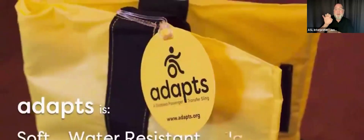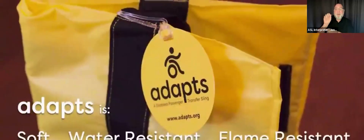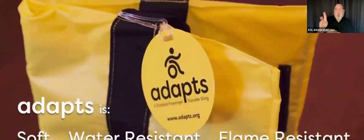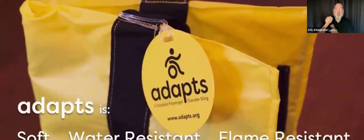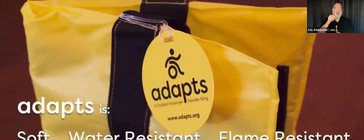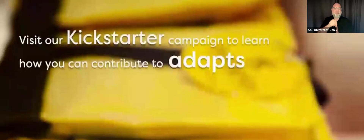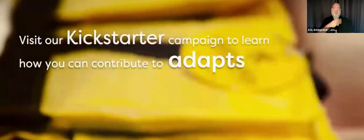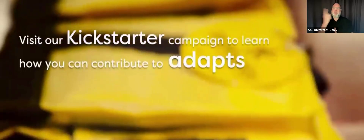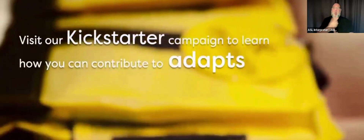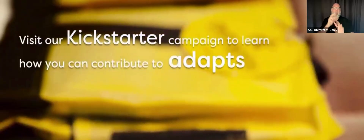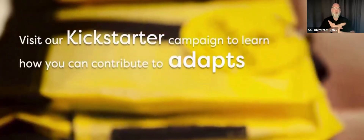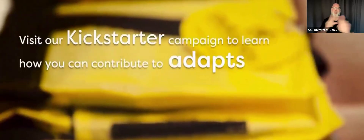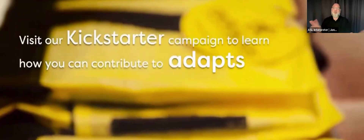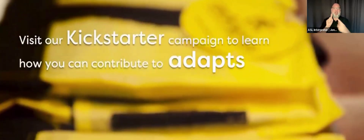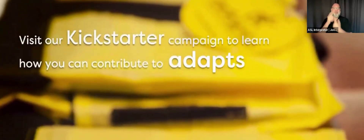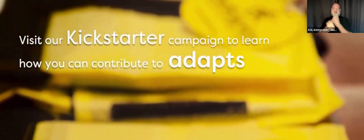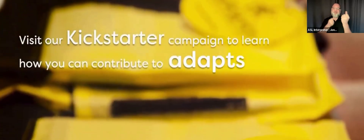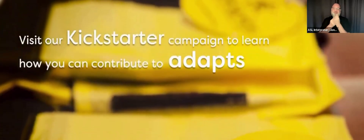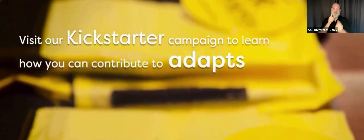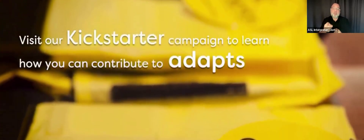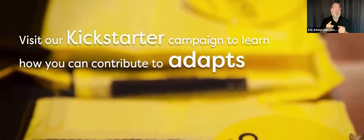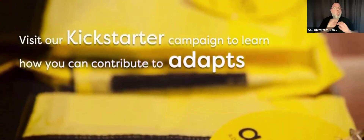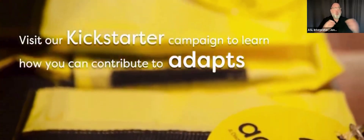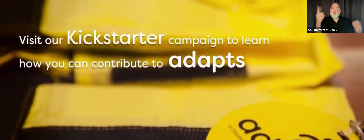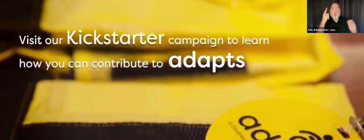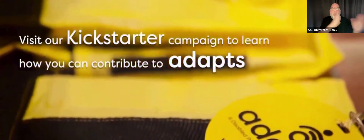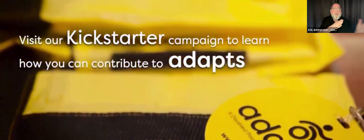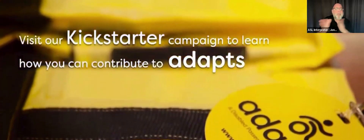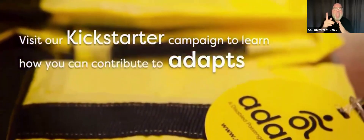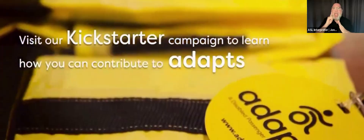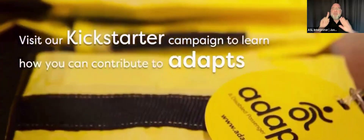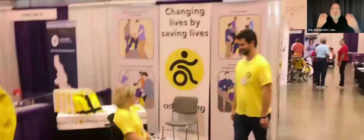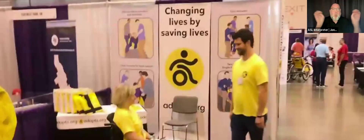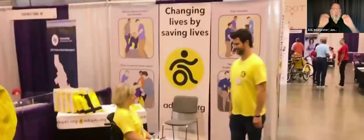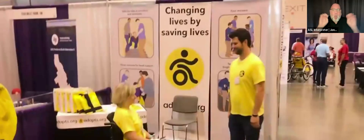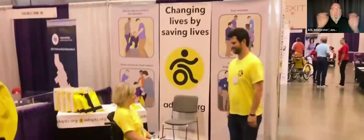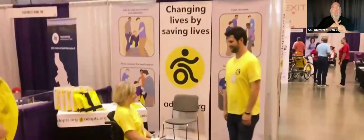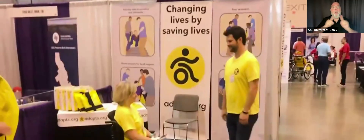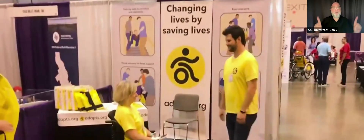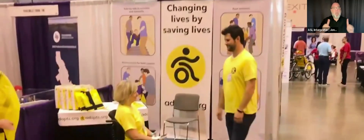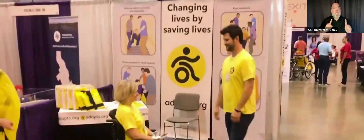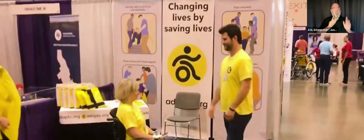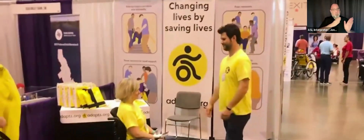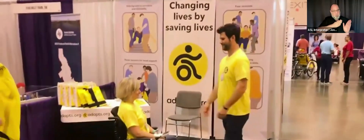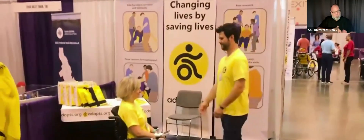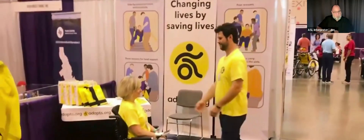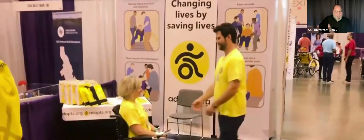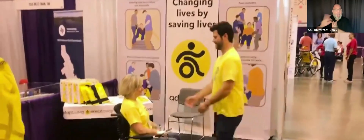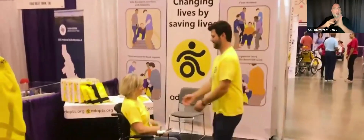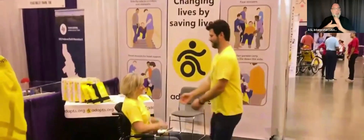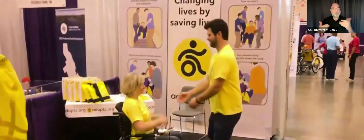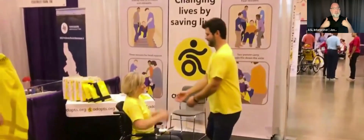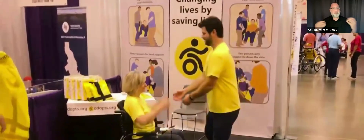takeoff. And while no one plans for emergencies, being prepared is part of being empowered. ADAPTS is